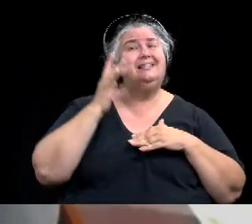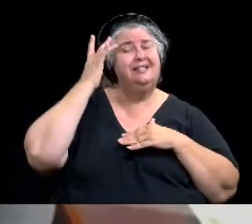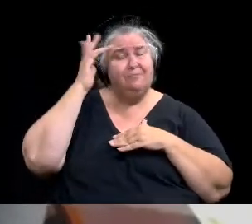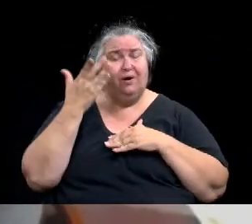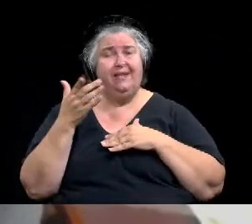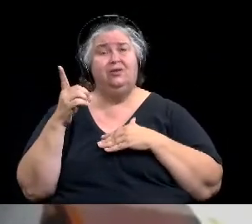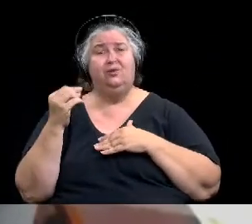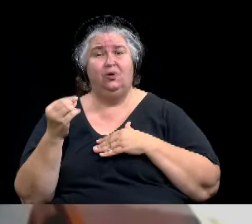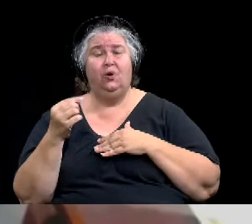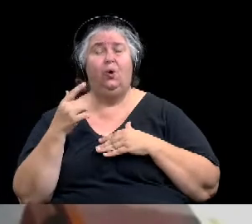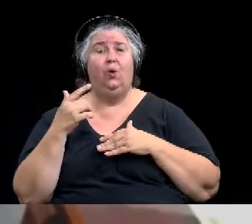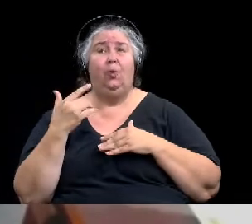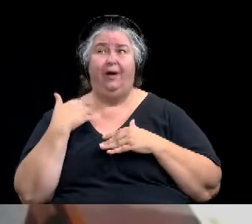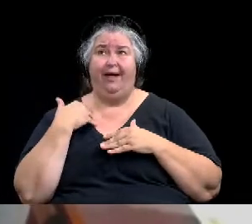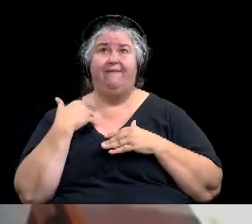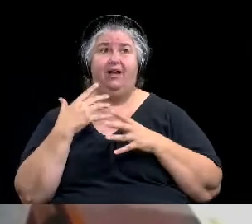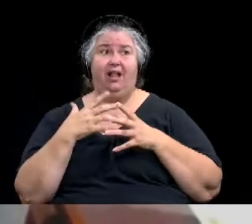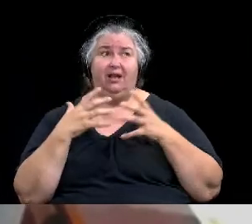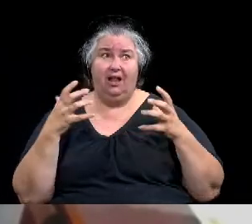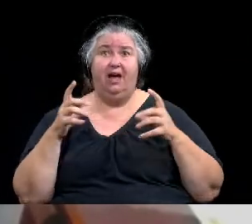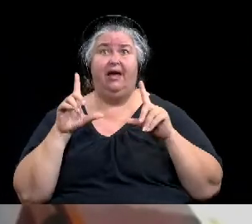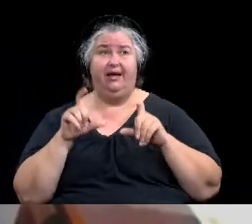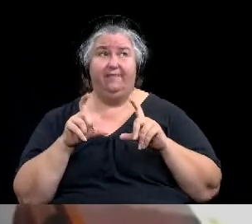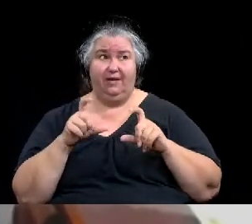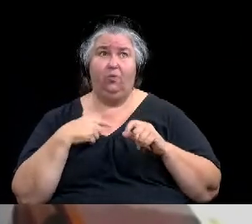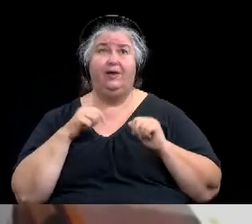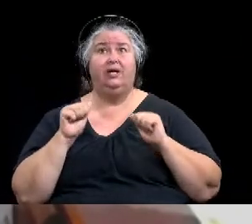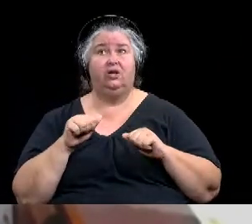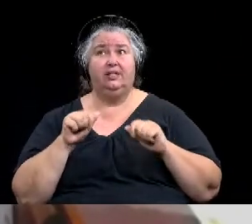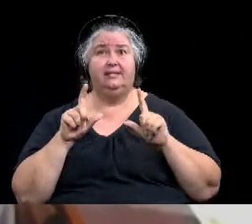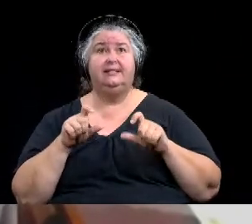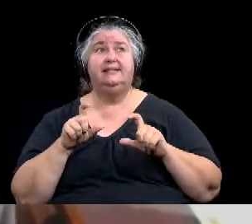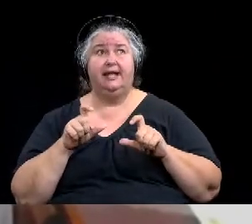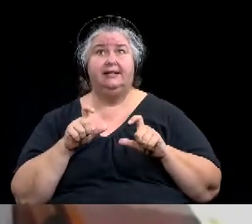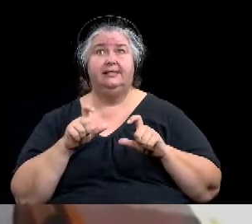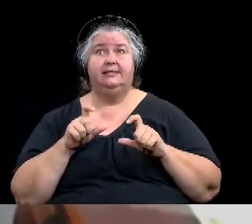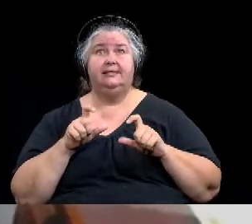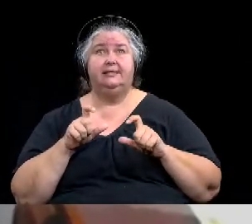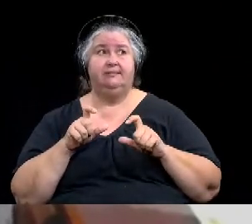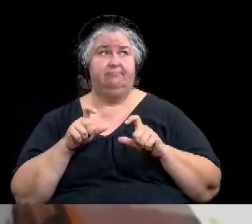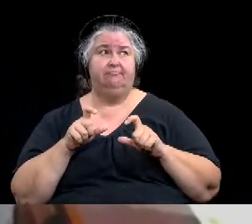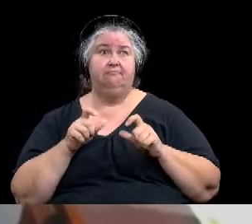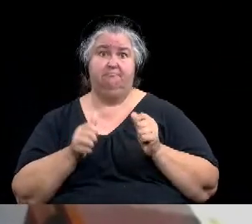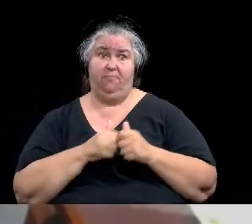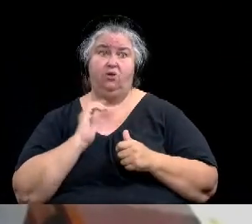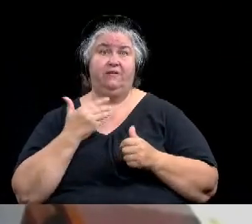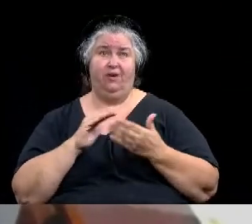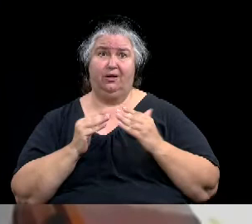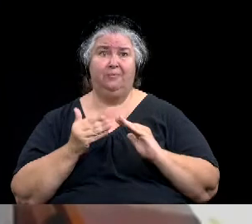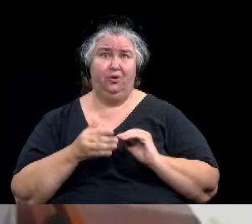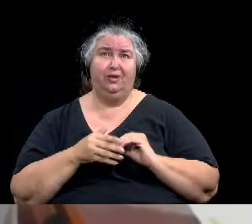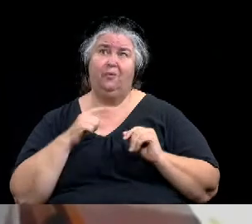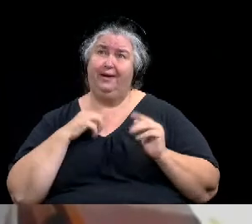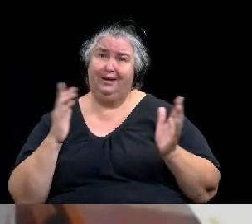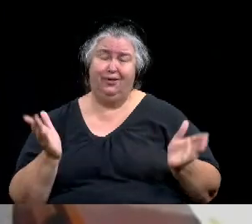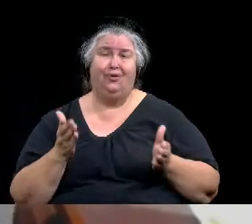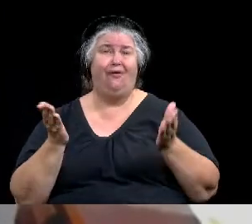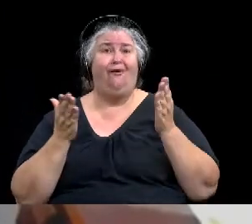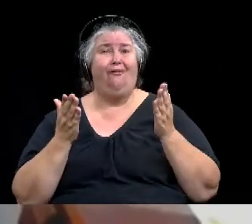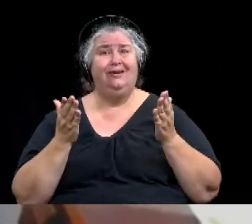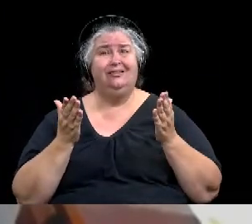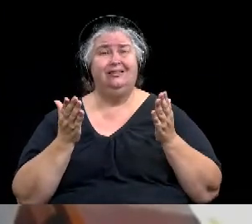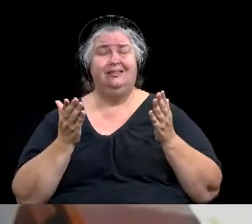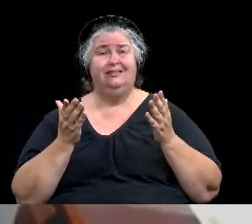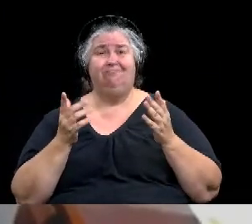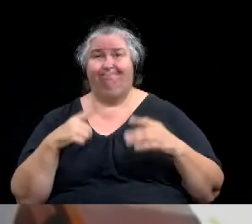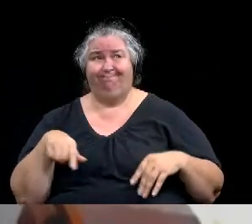We have a large number of tests. We could test a significant portion of our community. We could encourage those